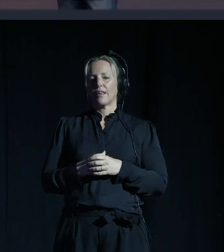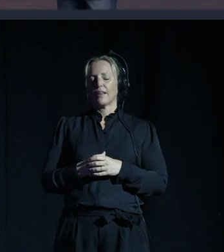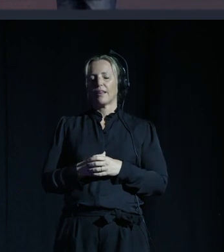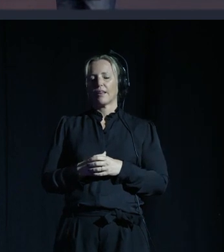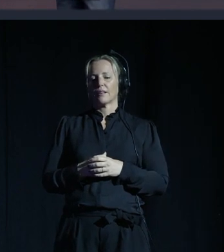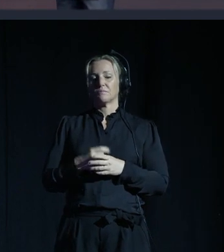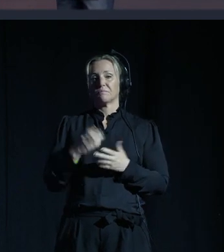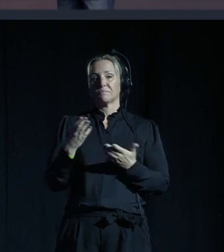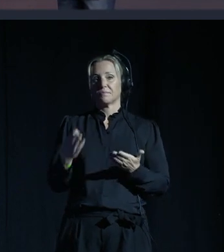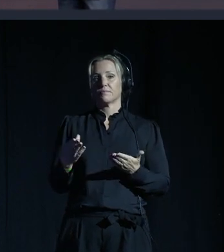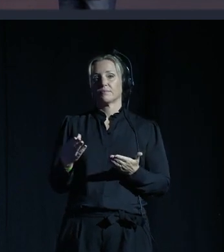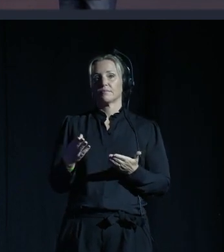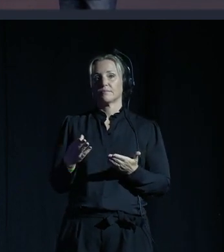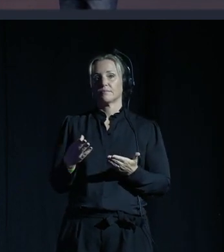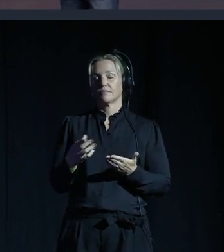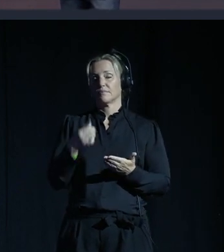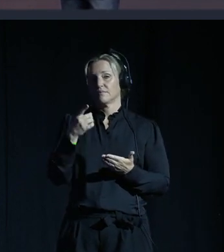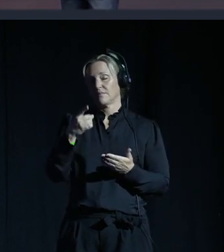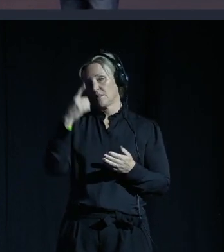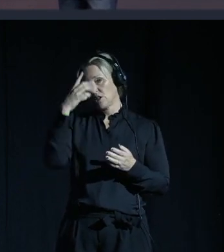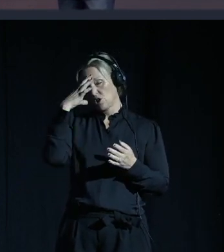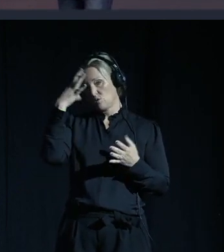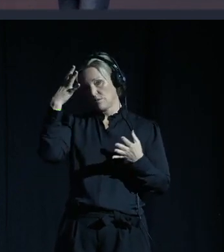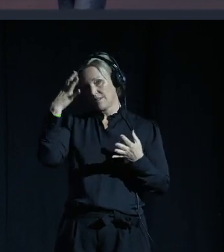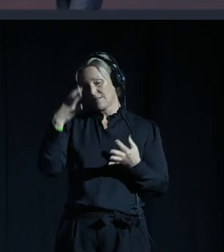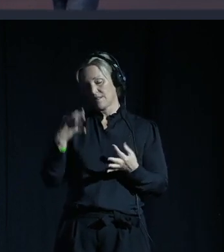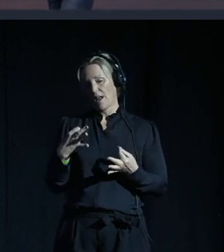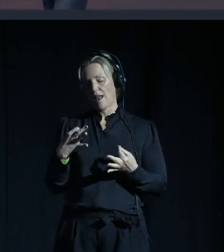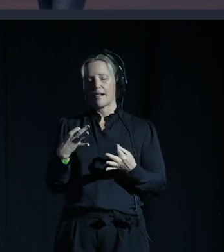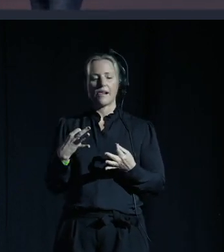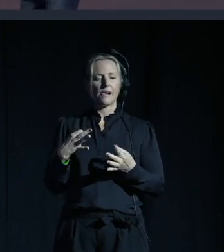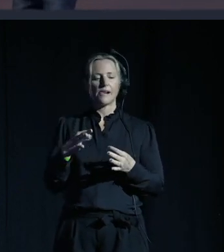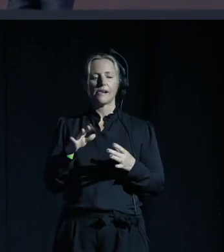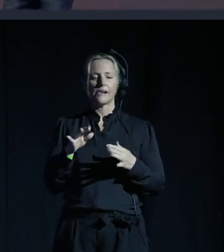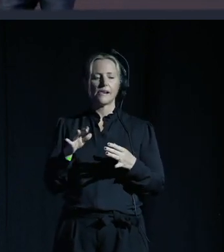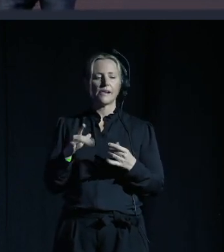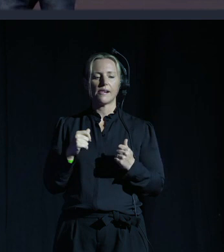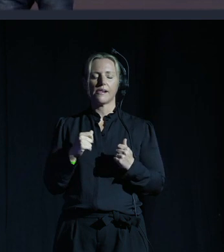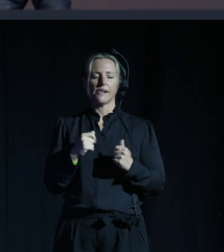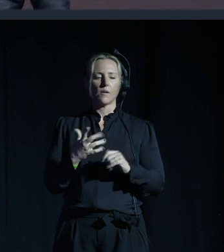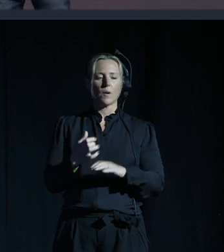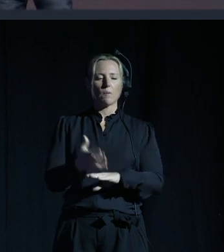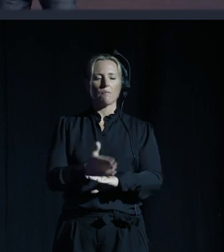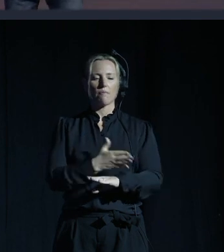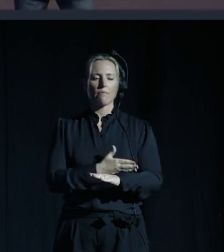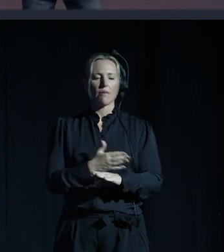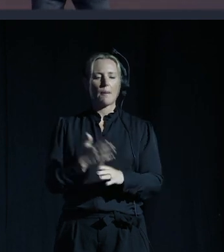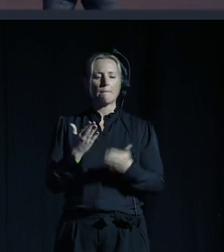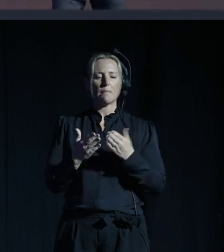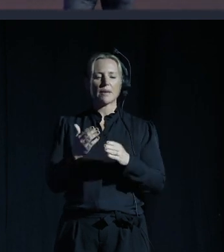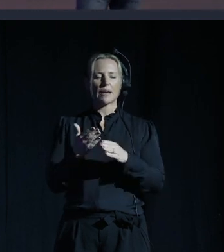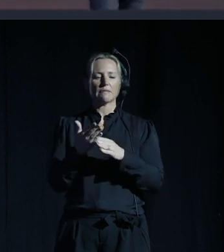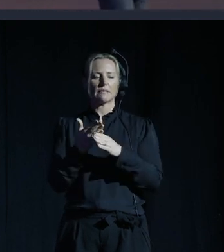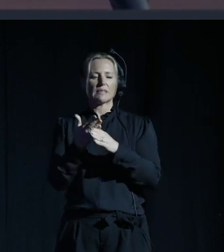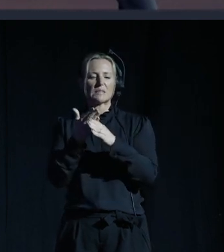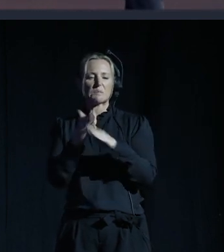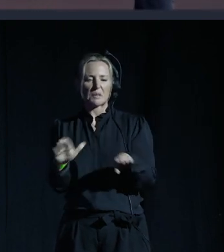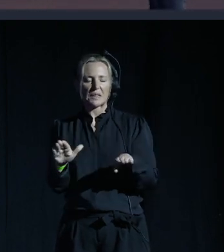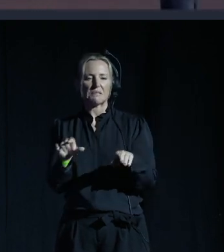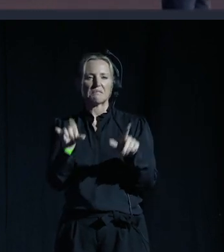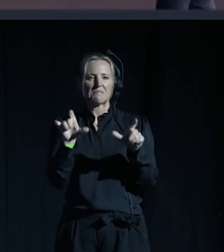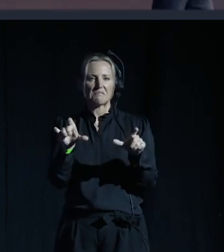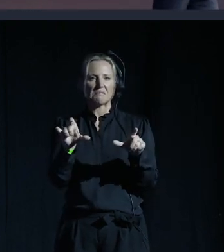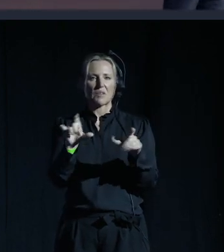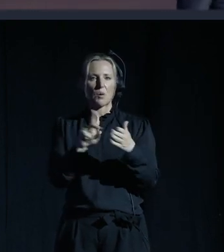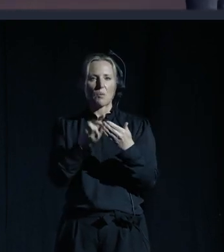But let's say instead that you kind of say, well, I want to tackle this, and maybe there's ways that I can split the project. And so one of the things that we've noticed